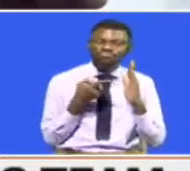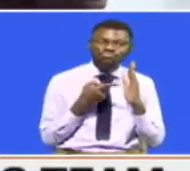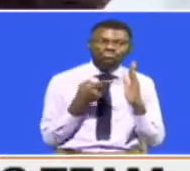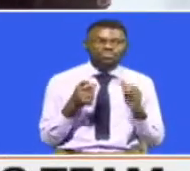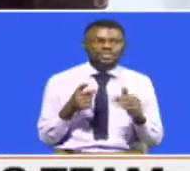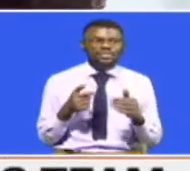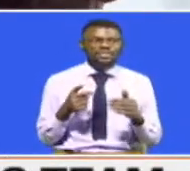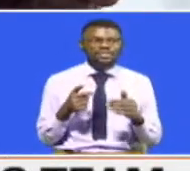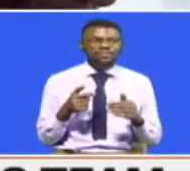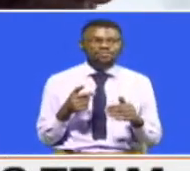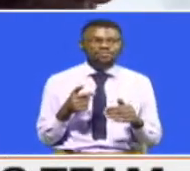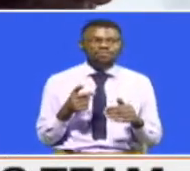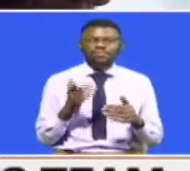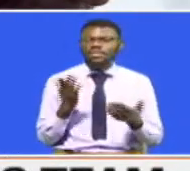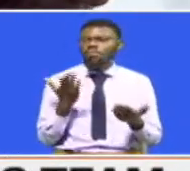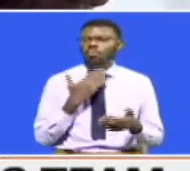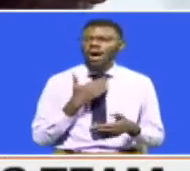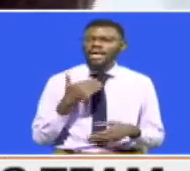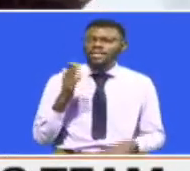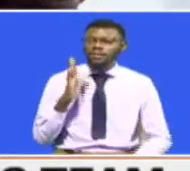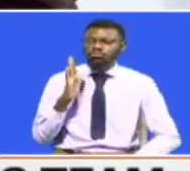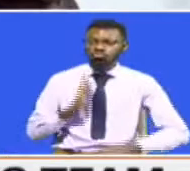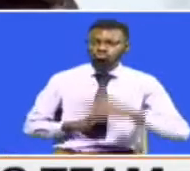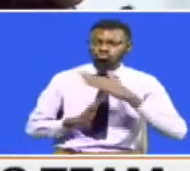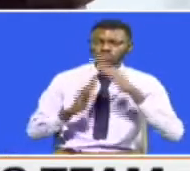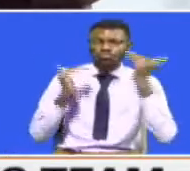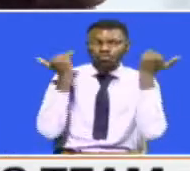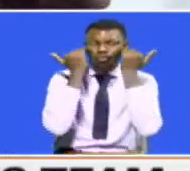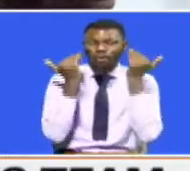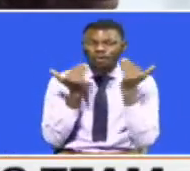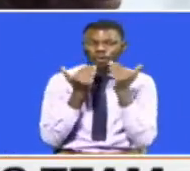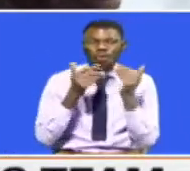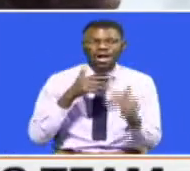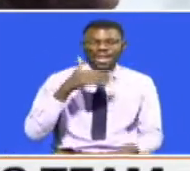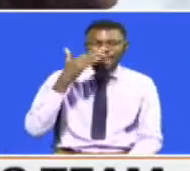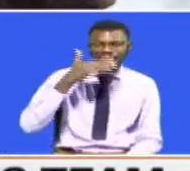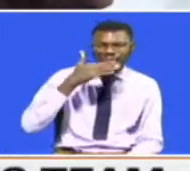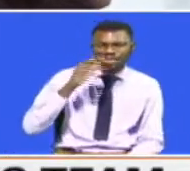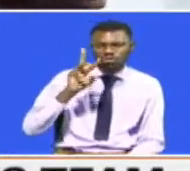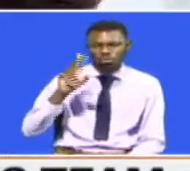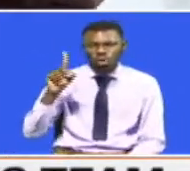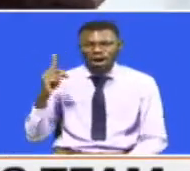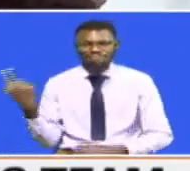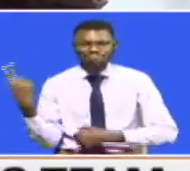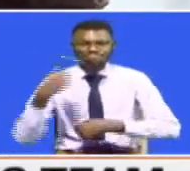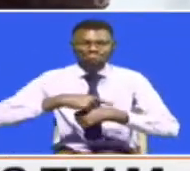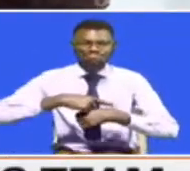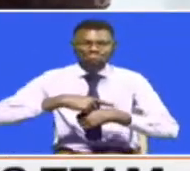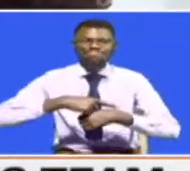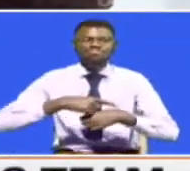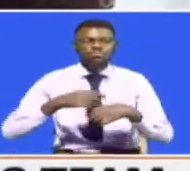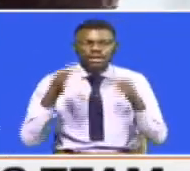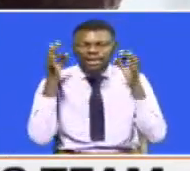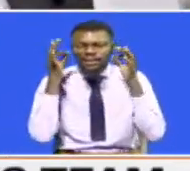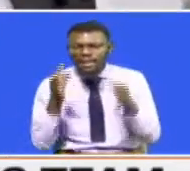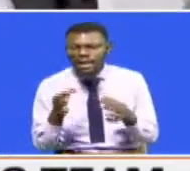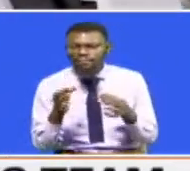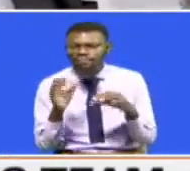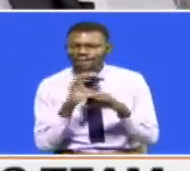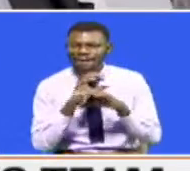so that the Supreme Court is given 21 days to determine the presidential election